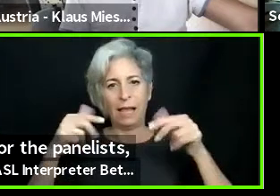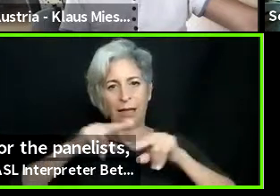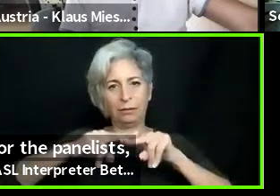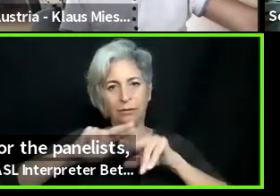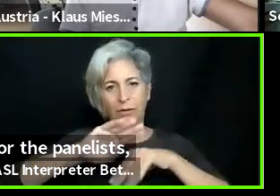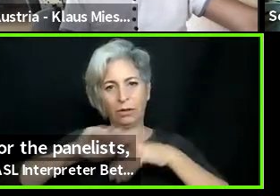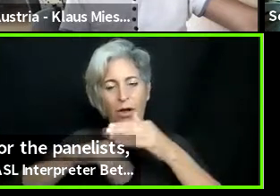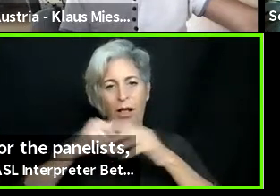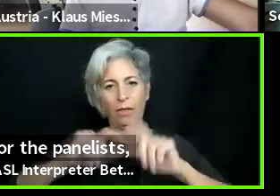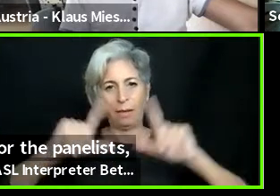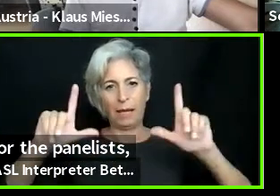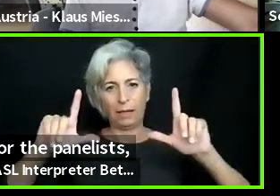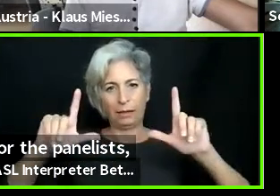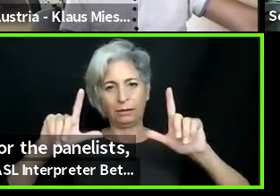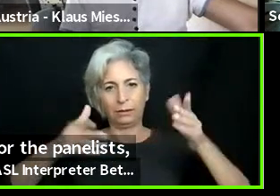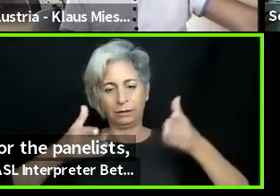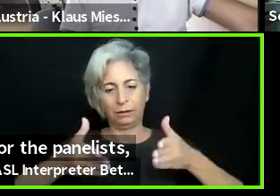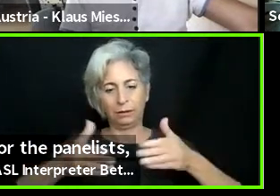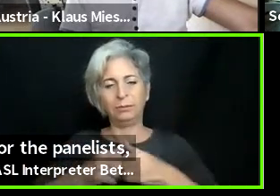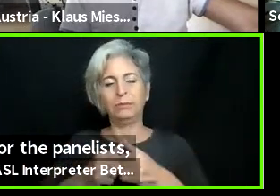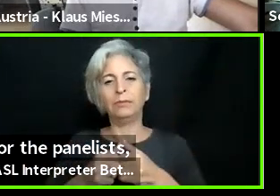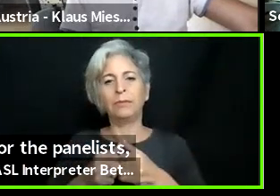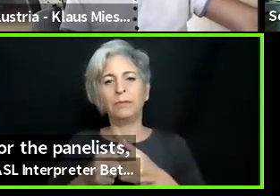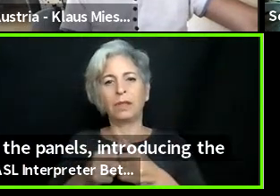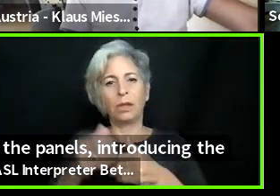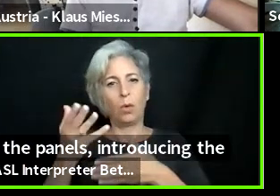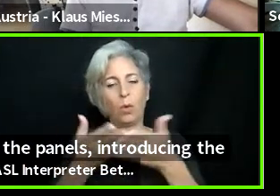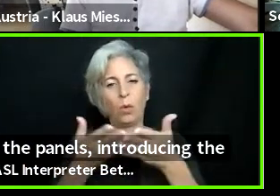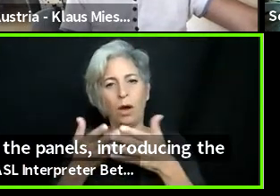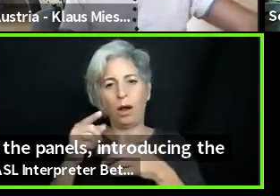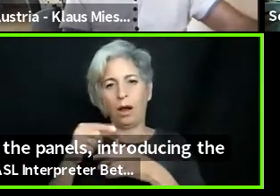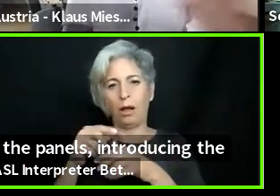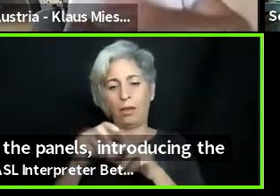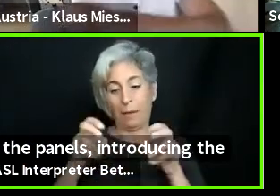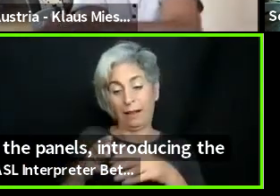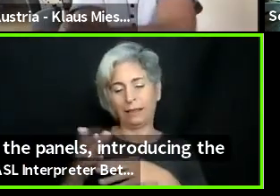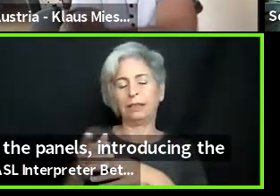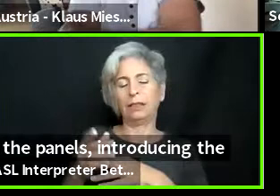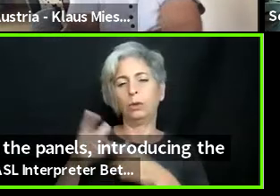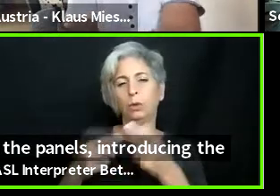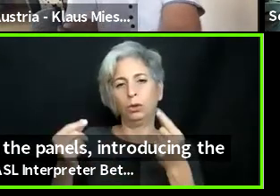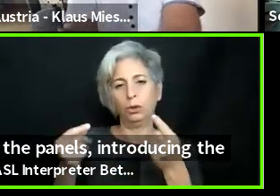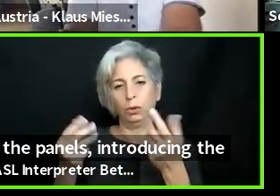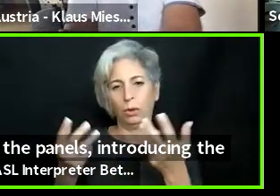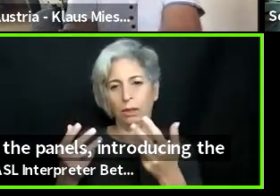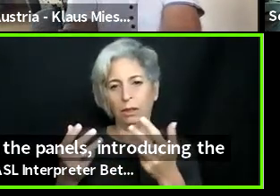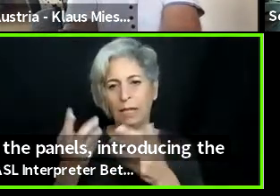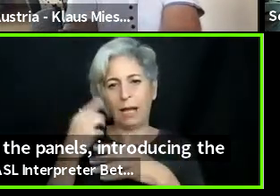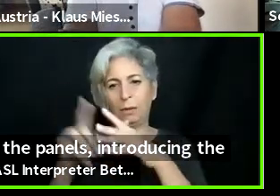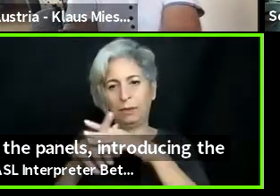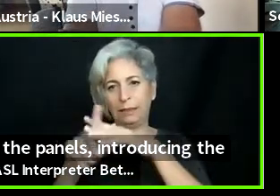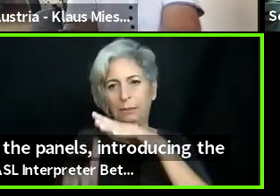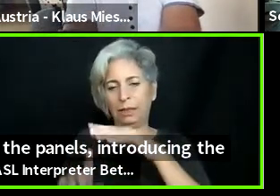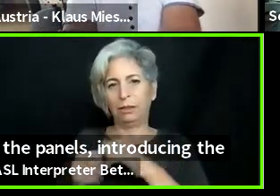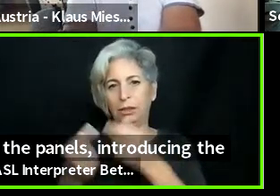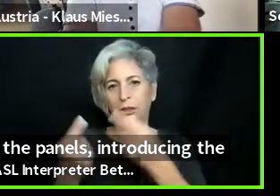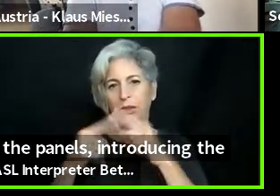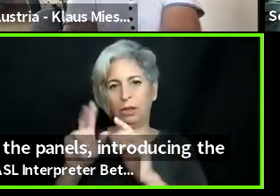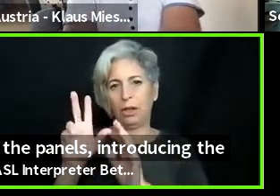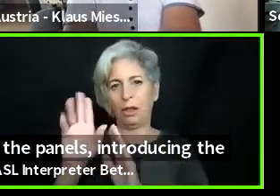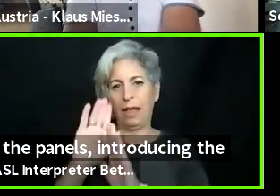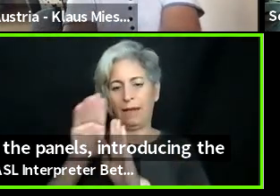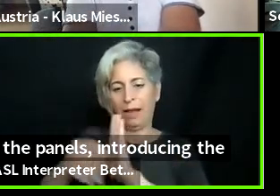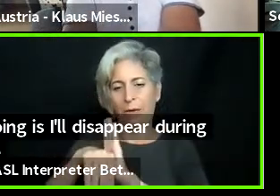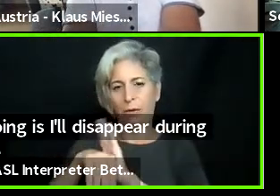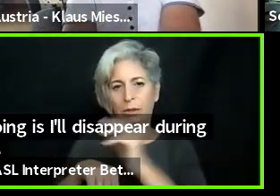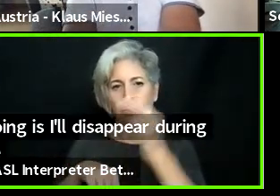of the panels, introducing the panels. What we'll end up doing is I'll disappear during the 30-minute panel. So we